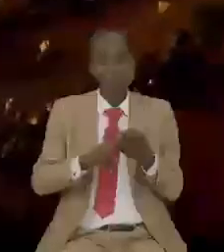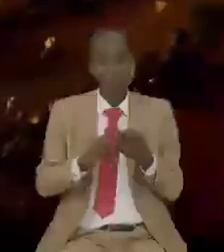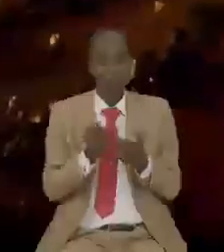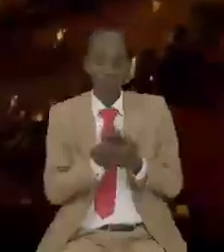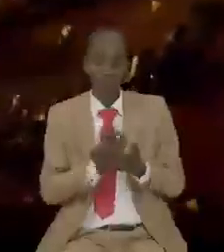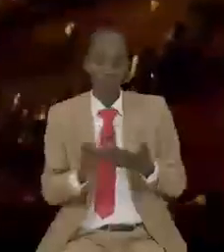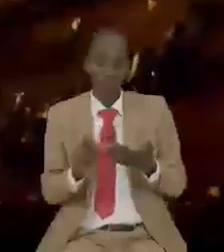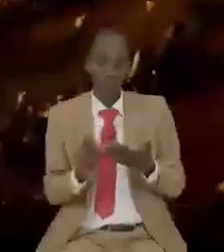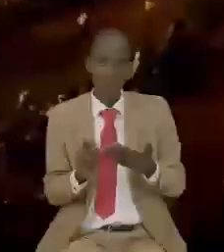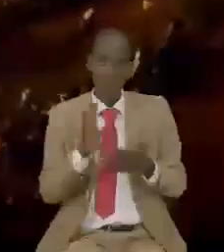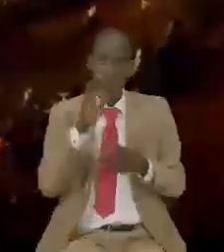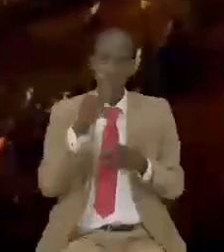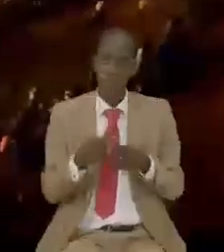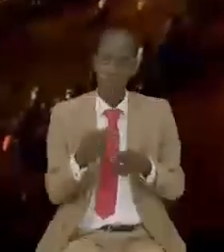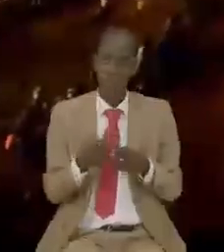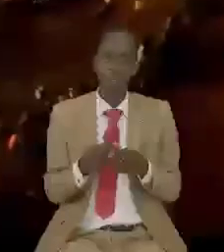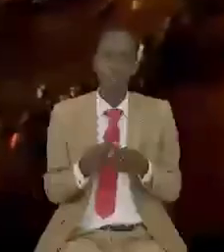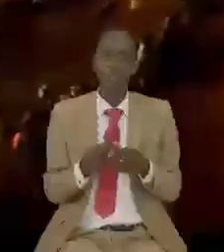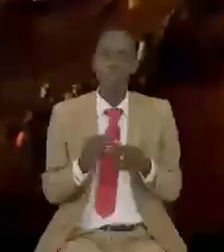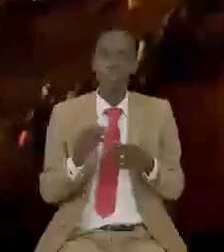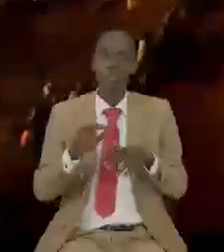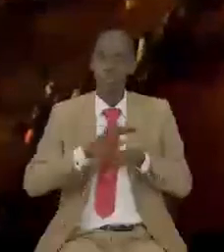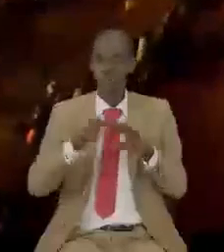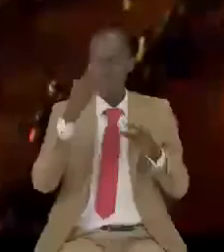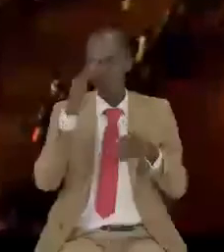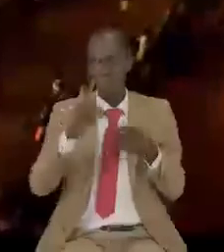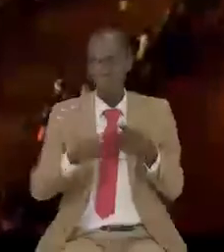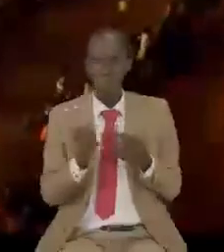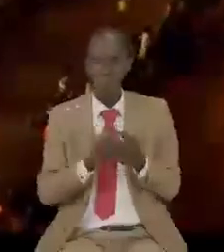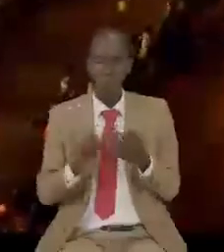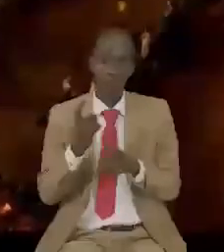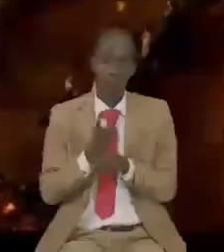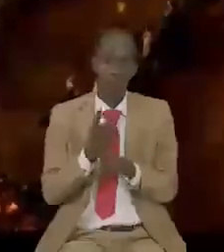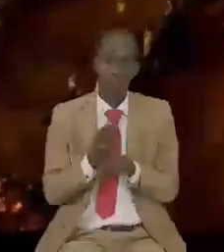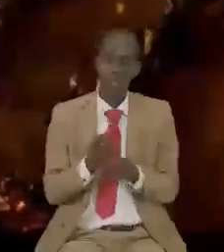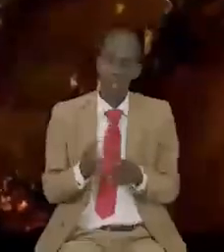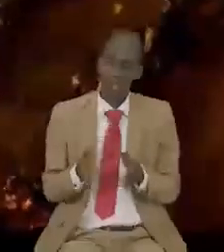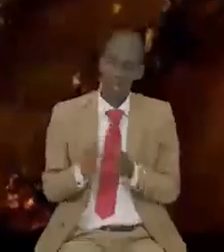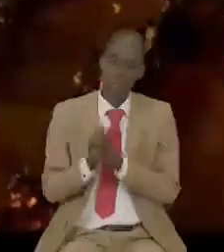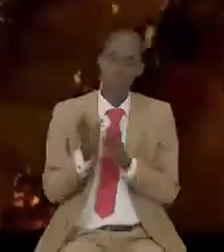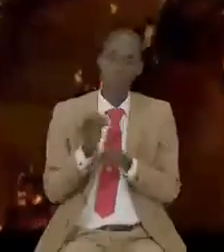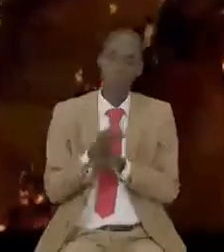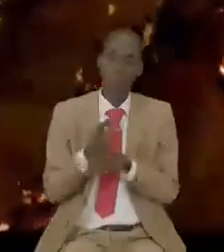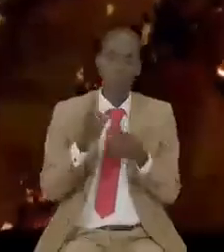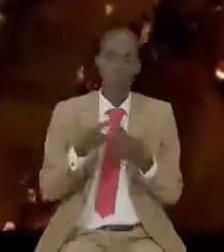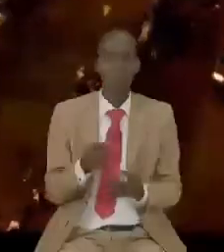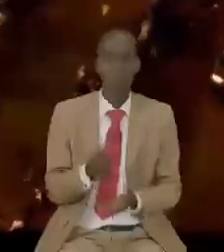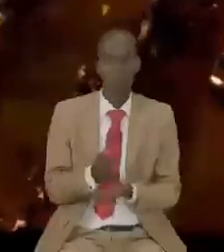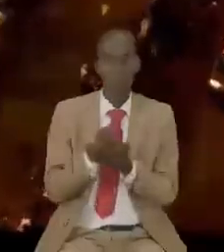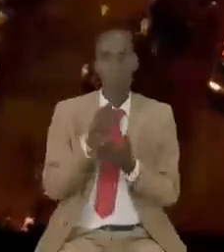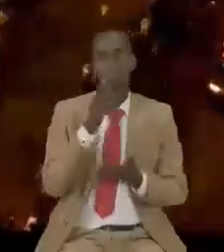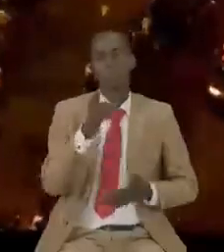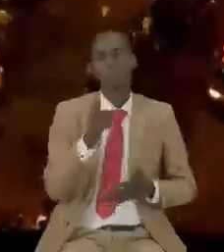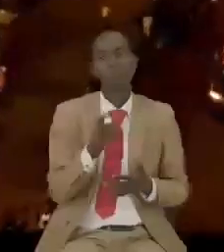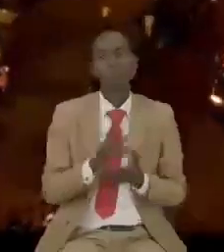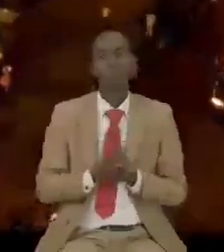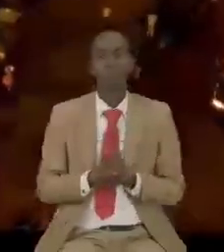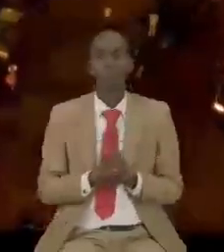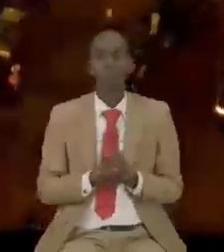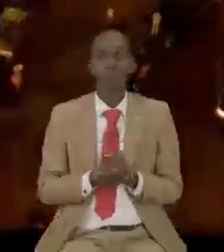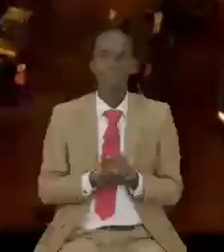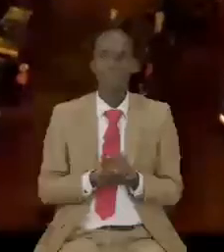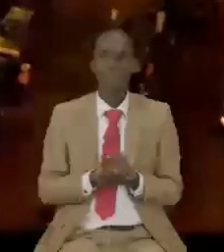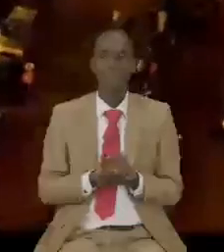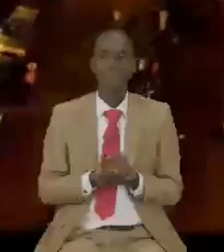If you don't know how to spell the address, ask them questions. Write what can be used.